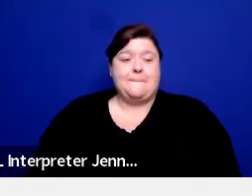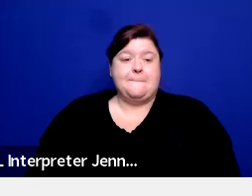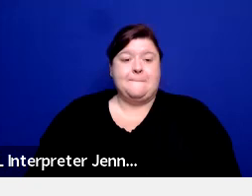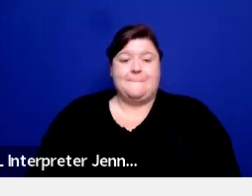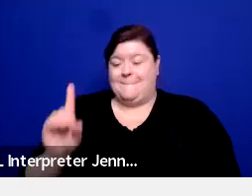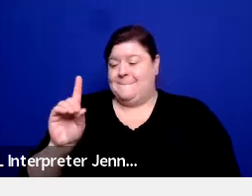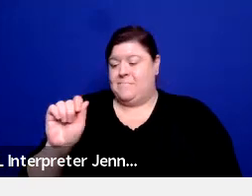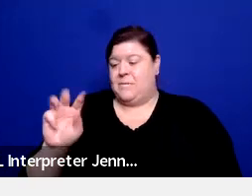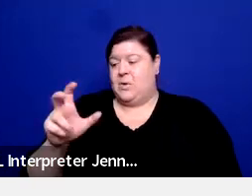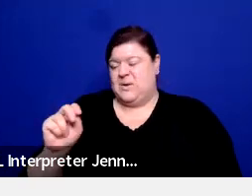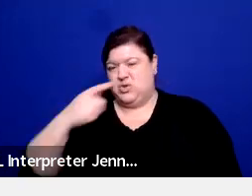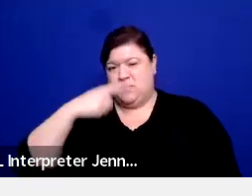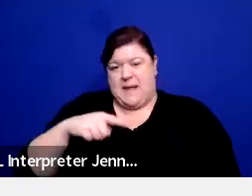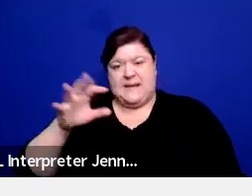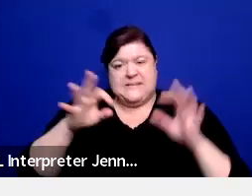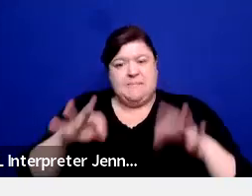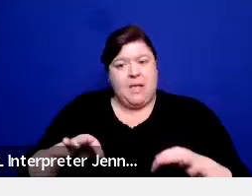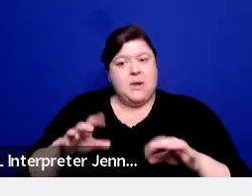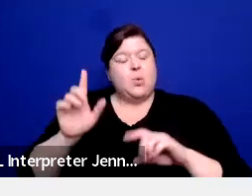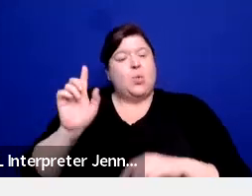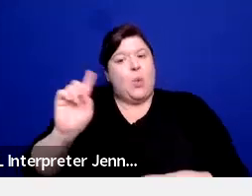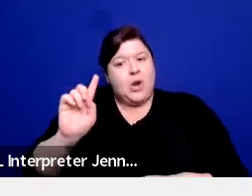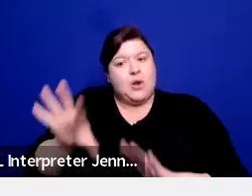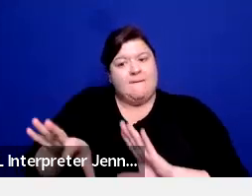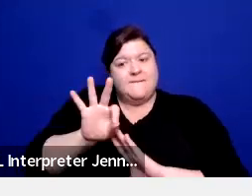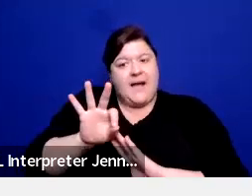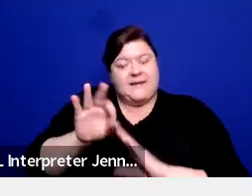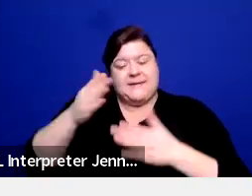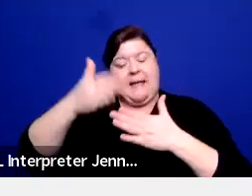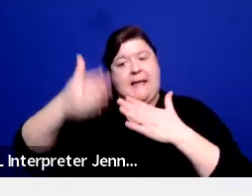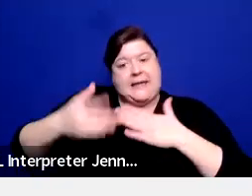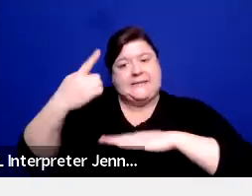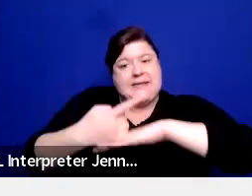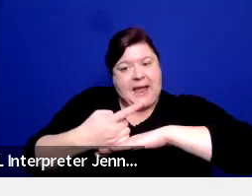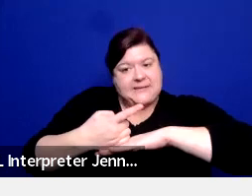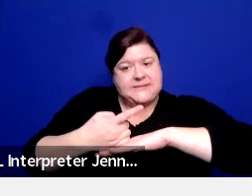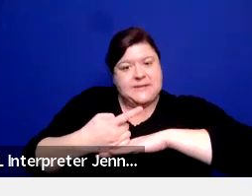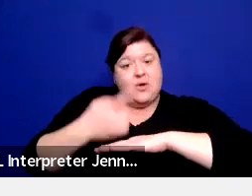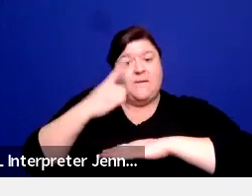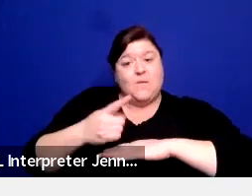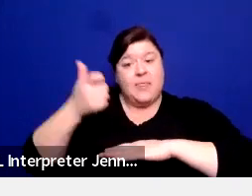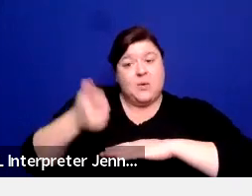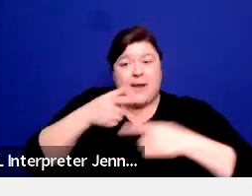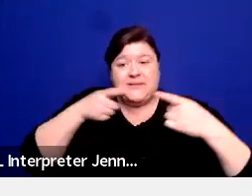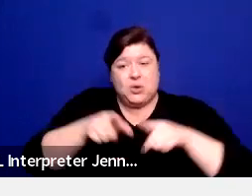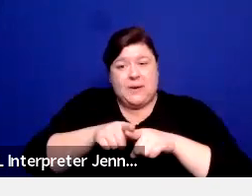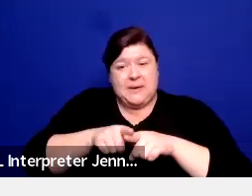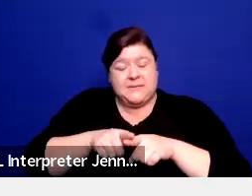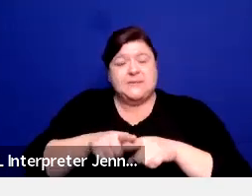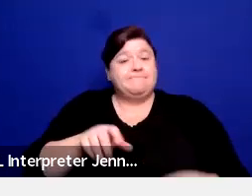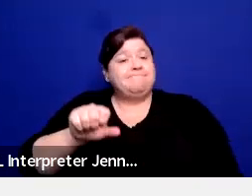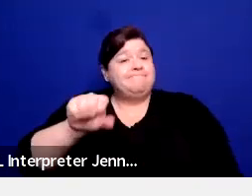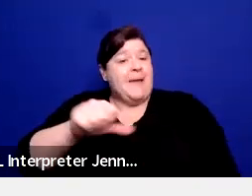Dawn, can you explain where they can find their end date on their grant agreement? Yeah, happy